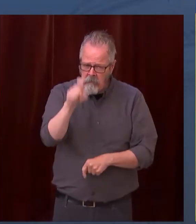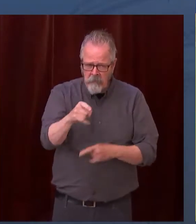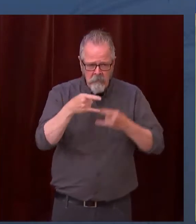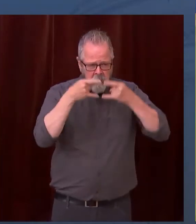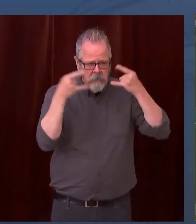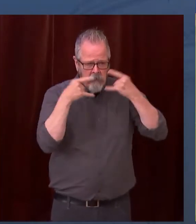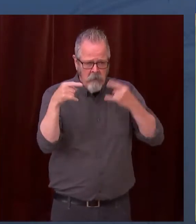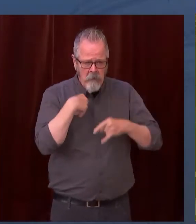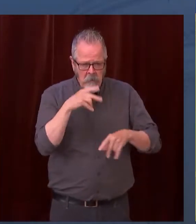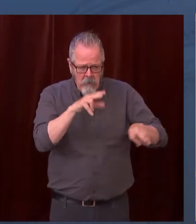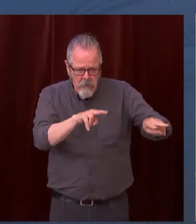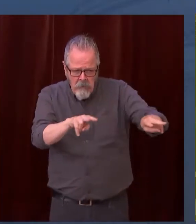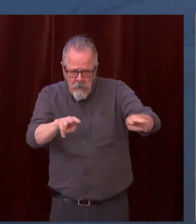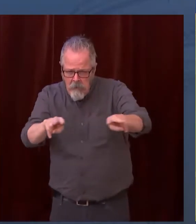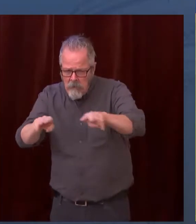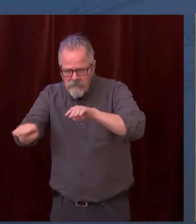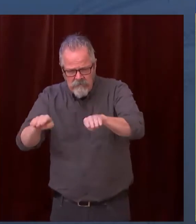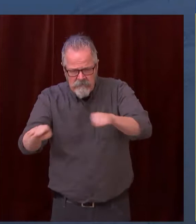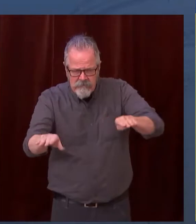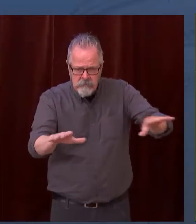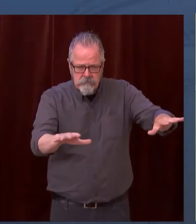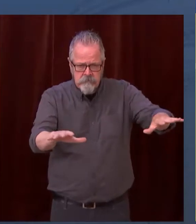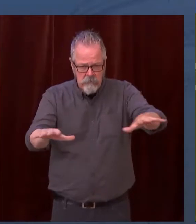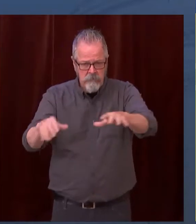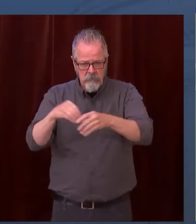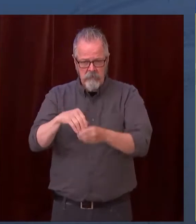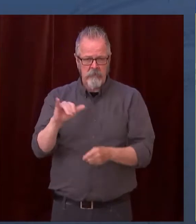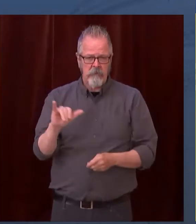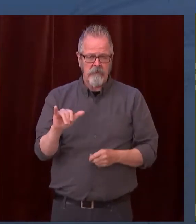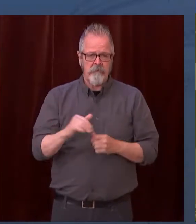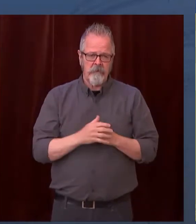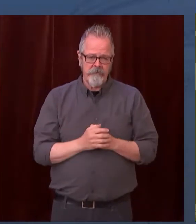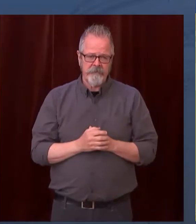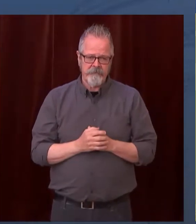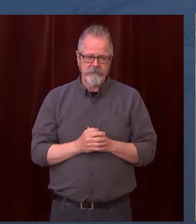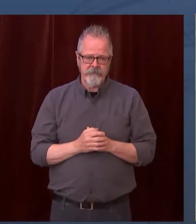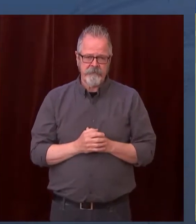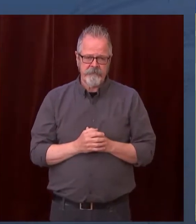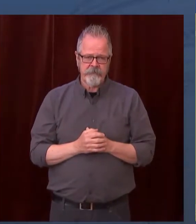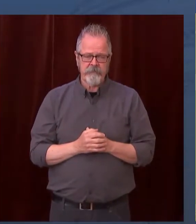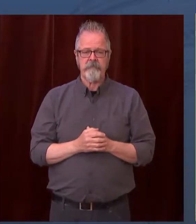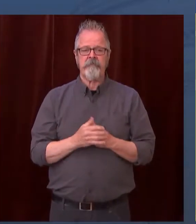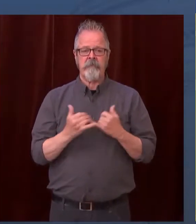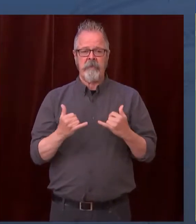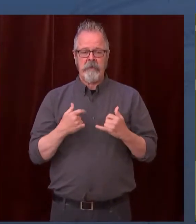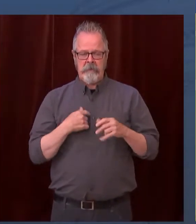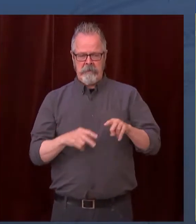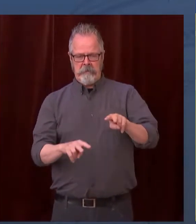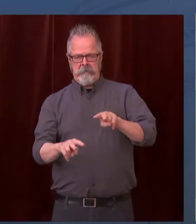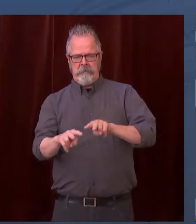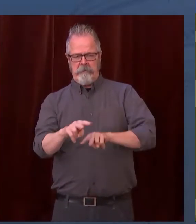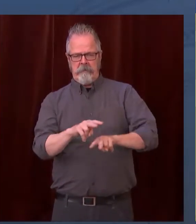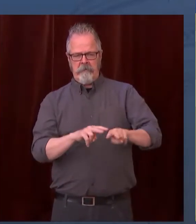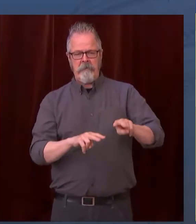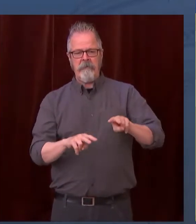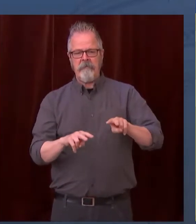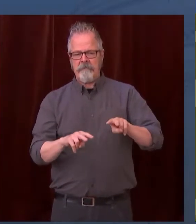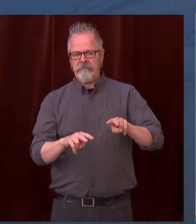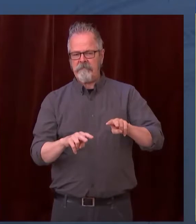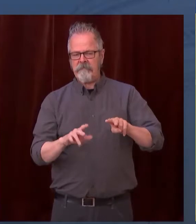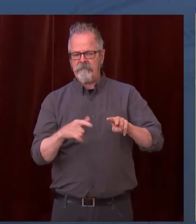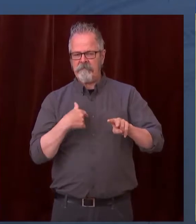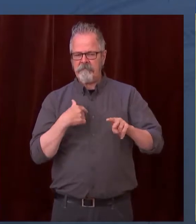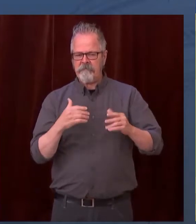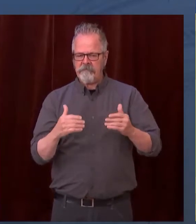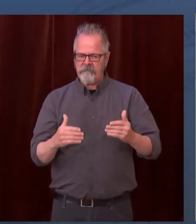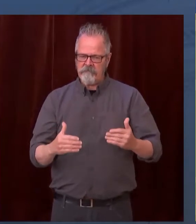need to mask up so that we can fully open up our economy. And we're announcing a step in that direction